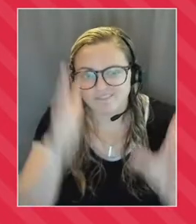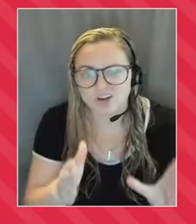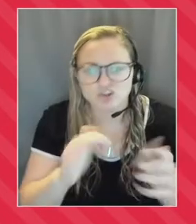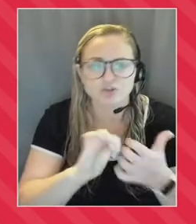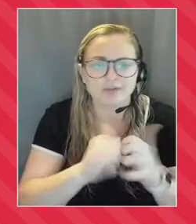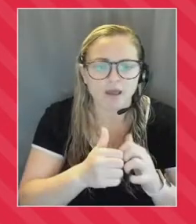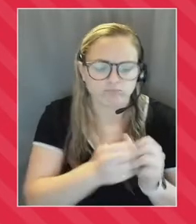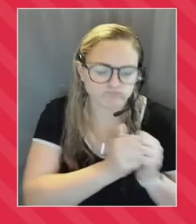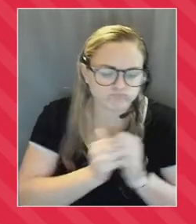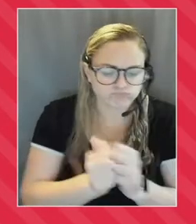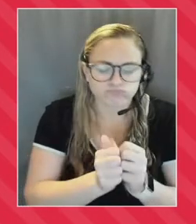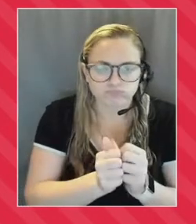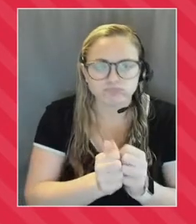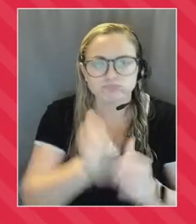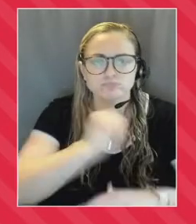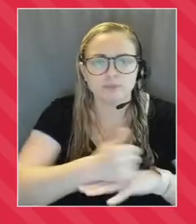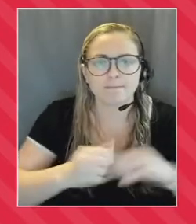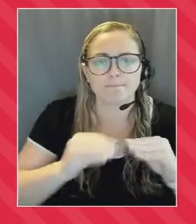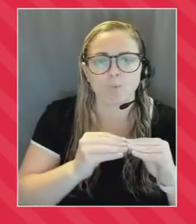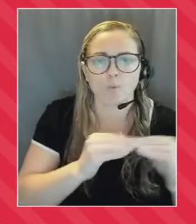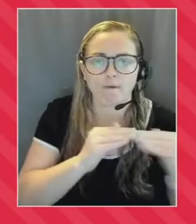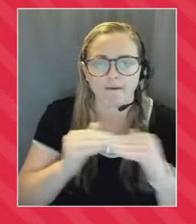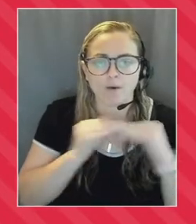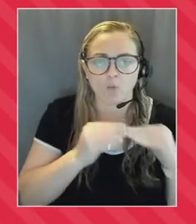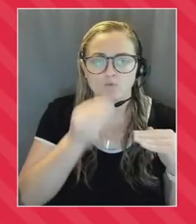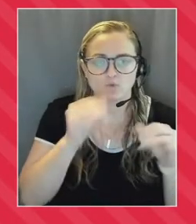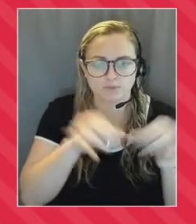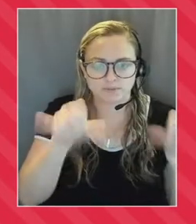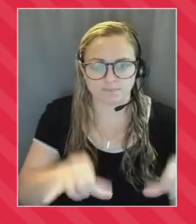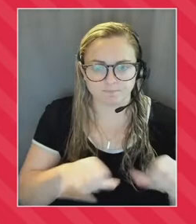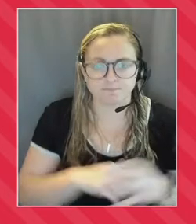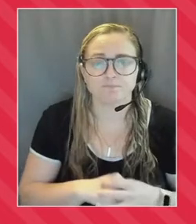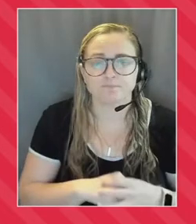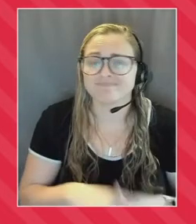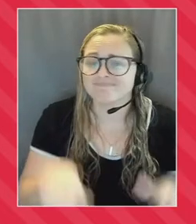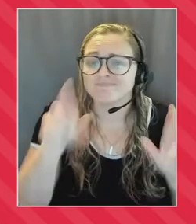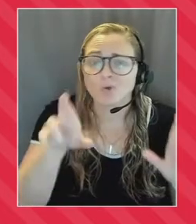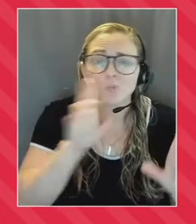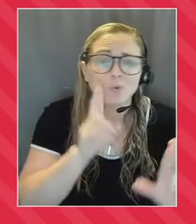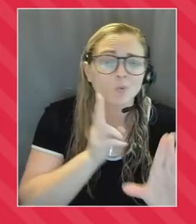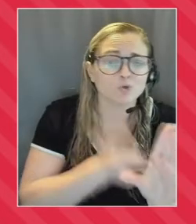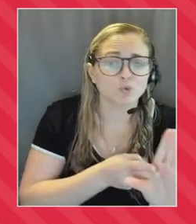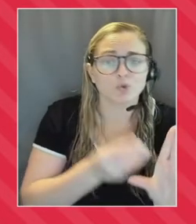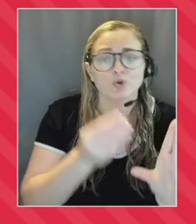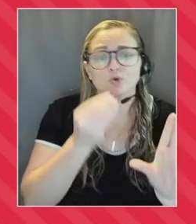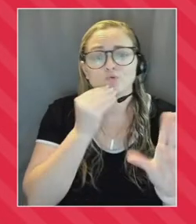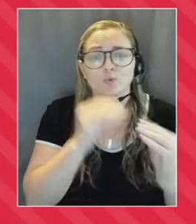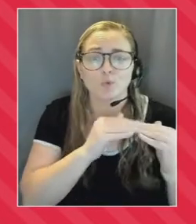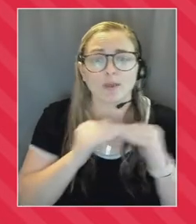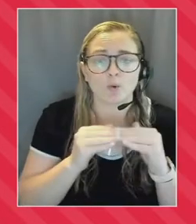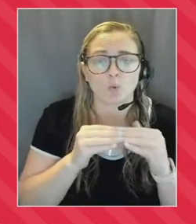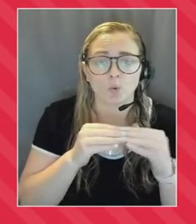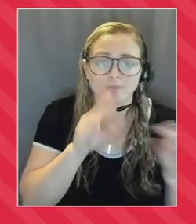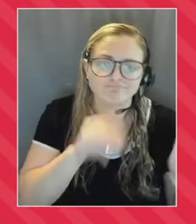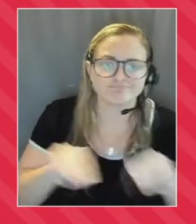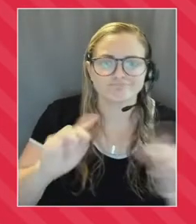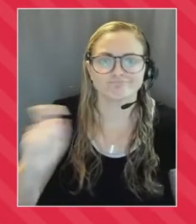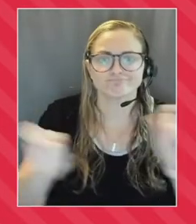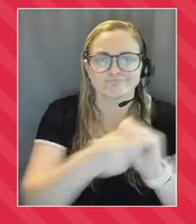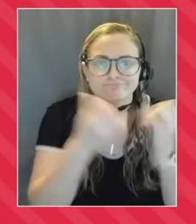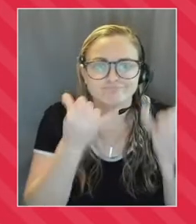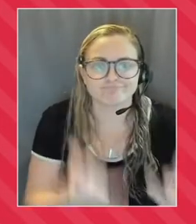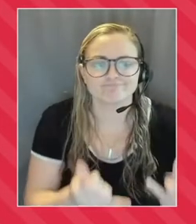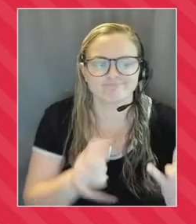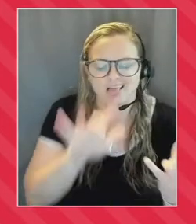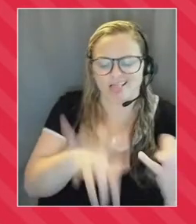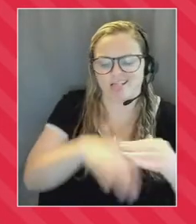we can create a more equitable food system. I hope you'll join our food equity movement today by clicking on the button below